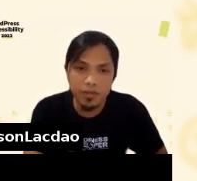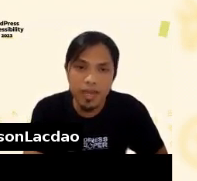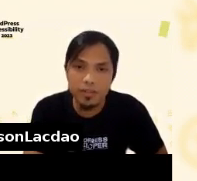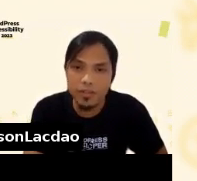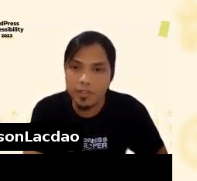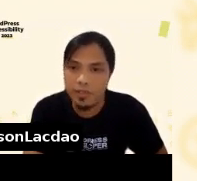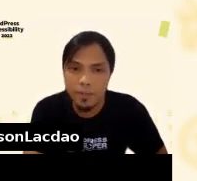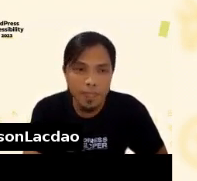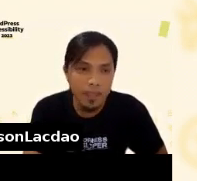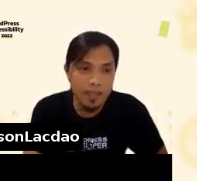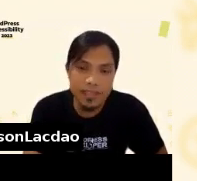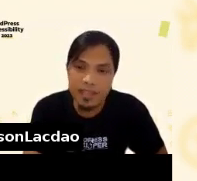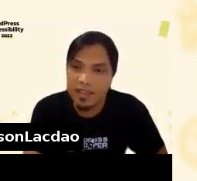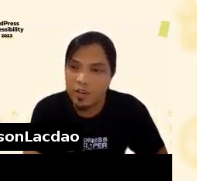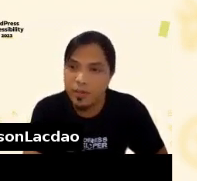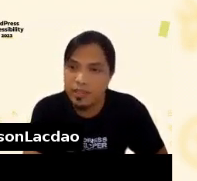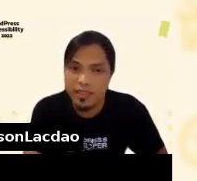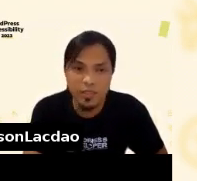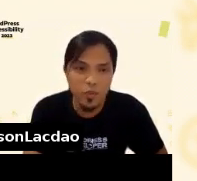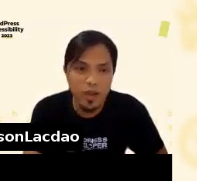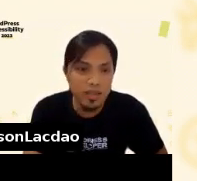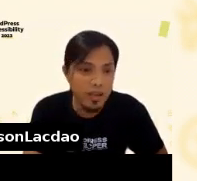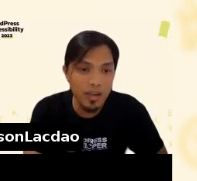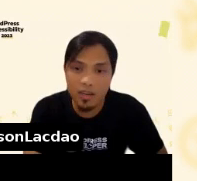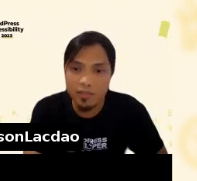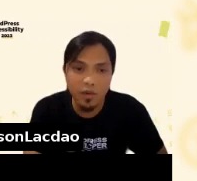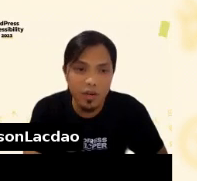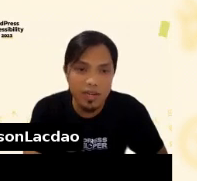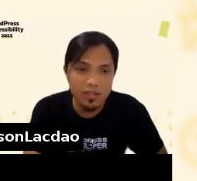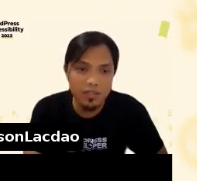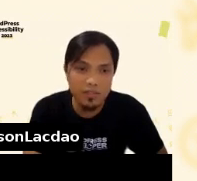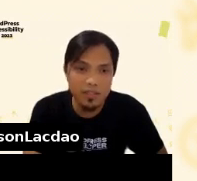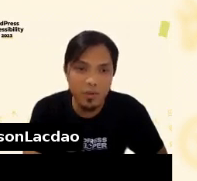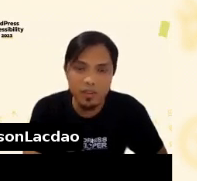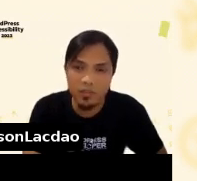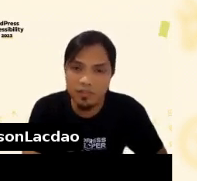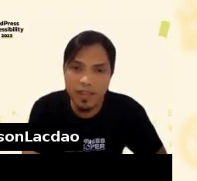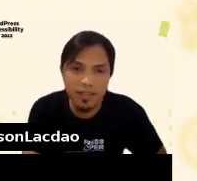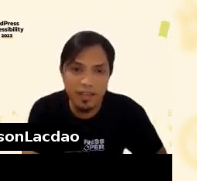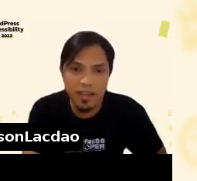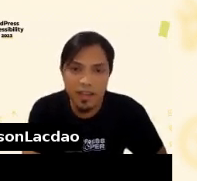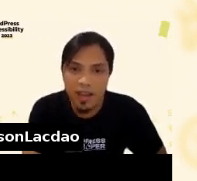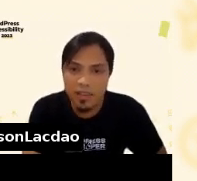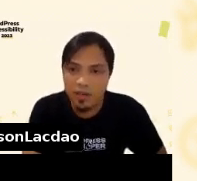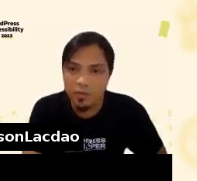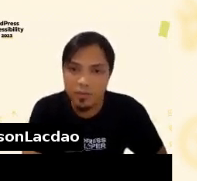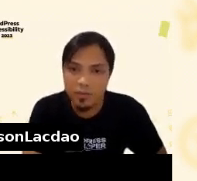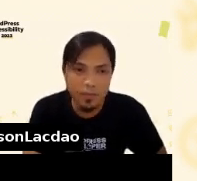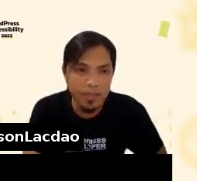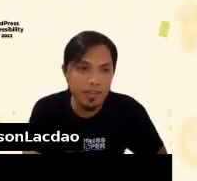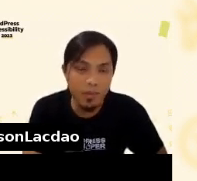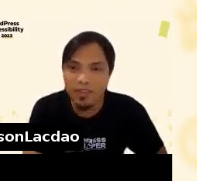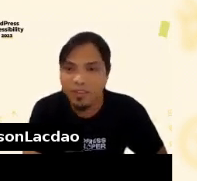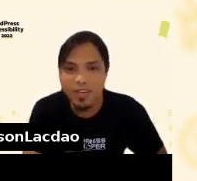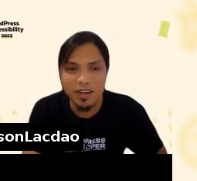Filipino freelancers. And seeing that Nobility is one of the organizers of this wonderful event, I thought it would be a